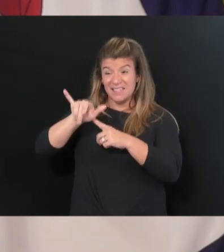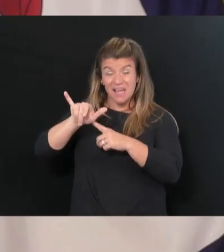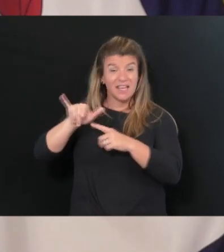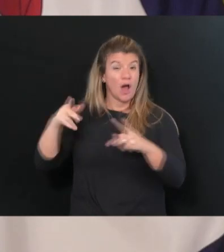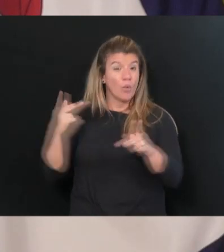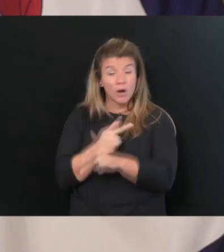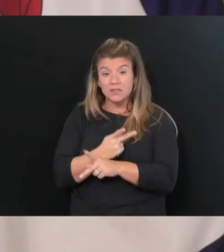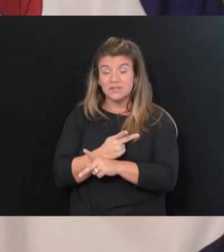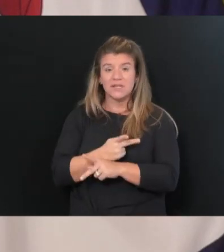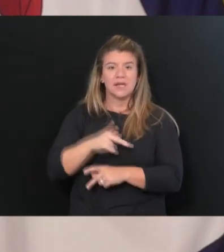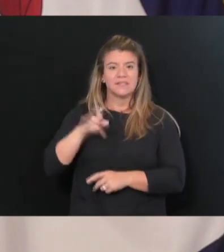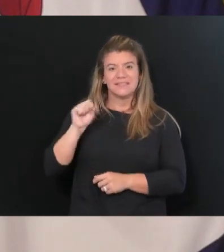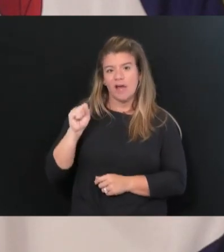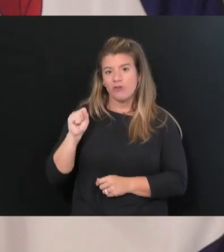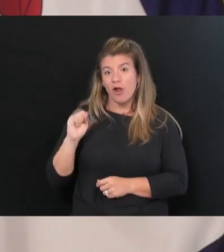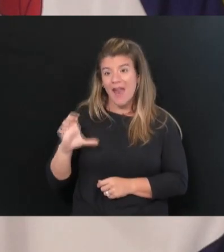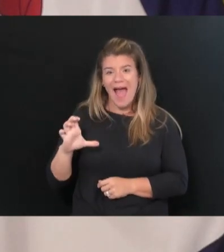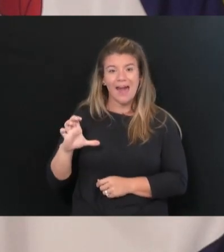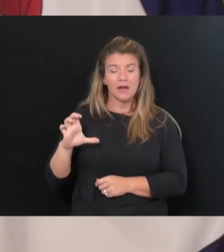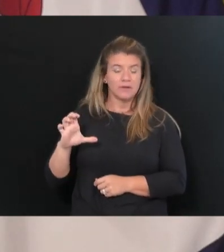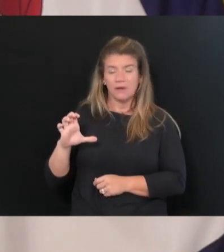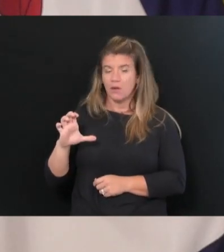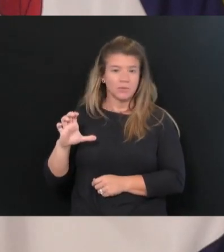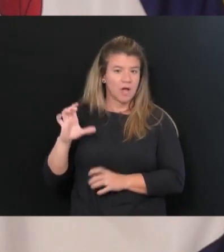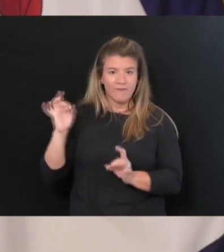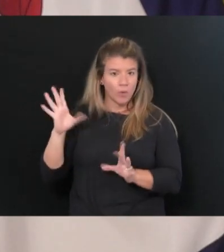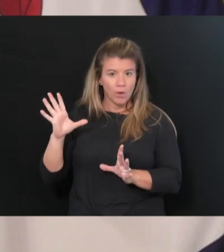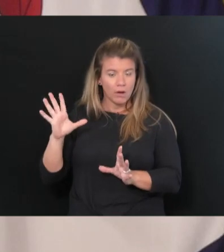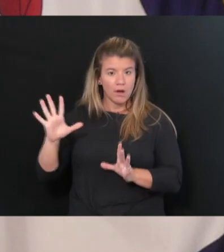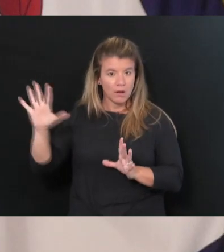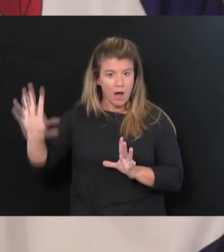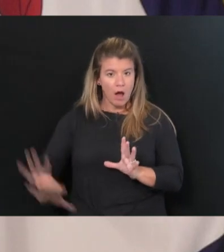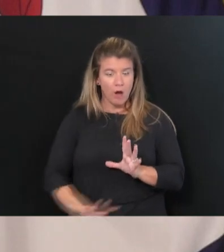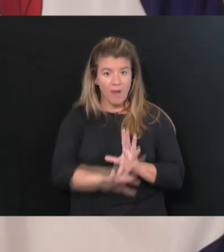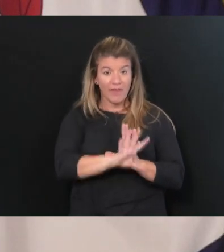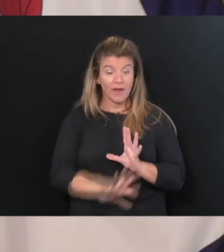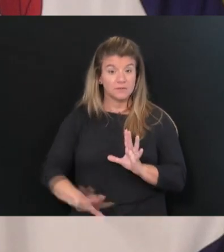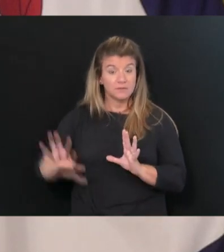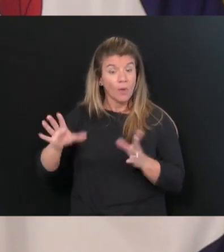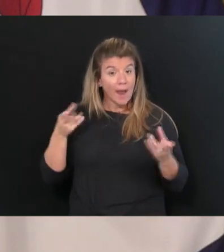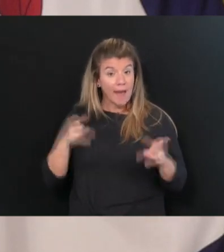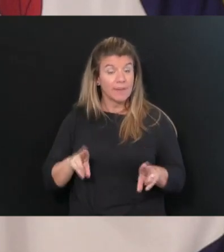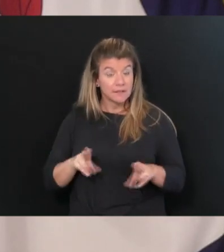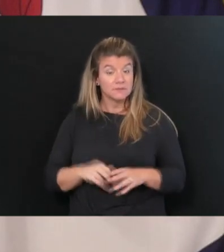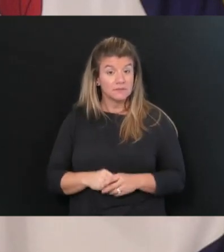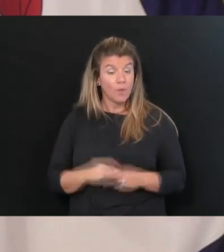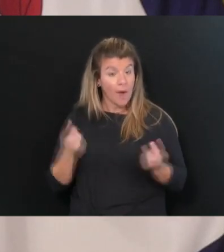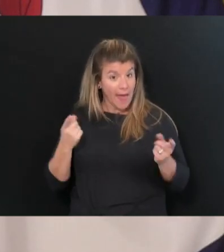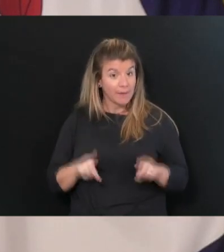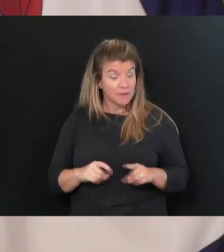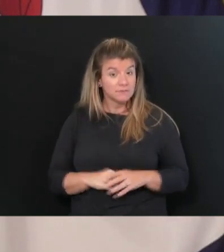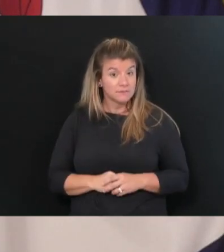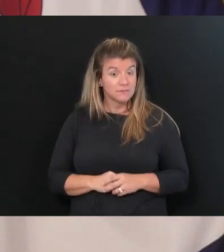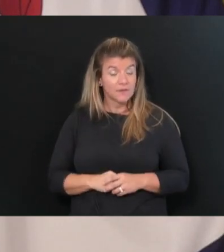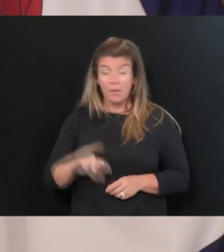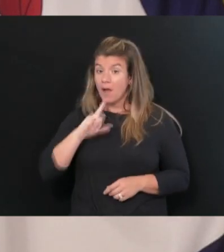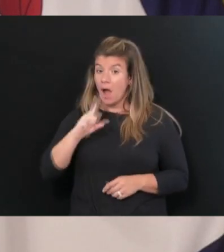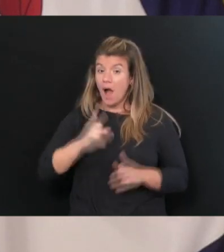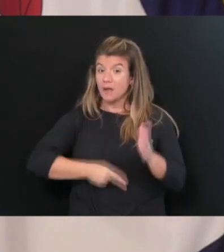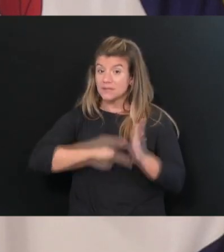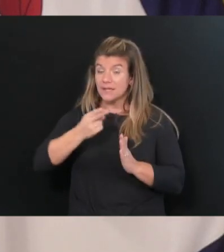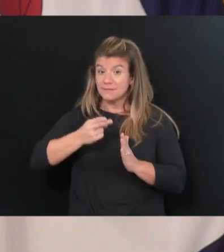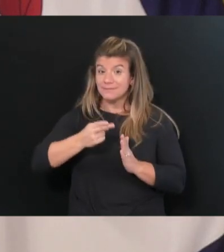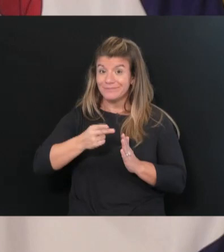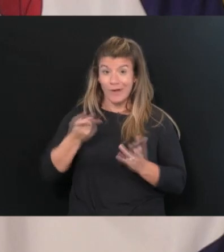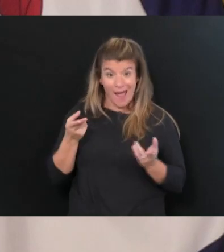bad. South Carolina was on fire. What happened? Really and truly, at the end of the